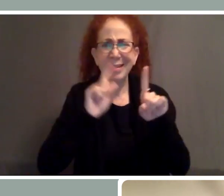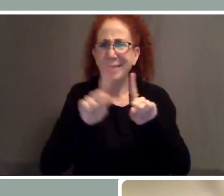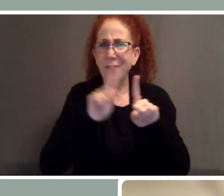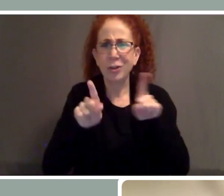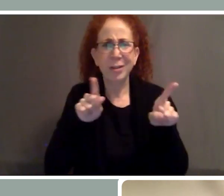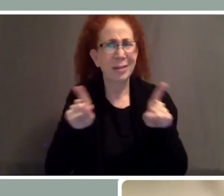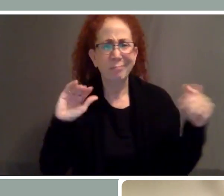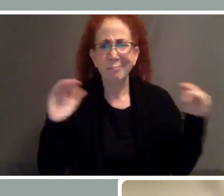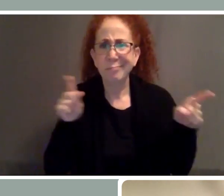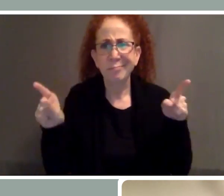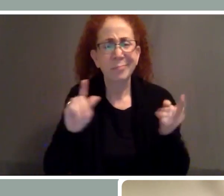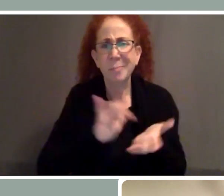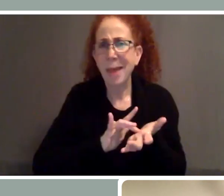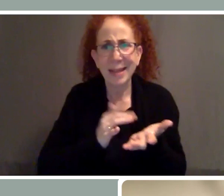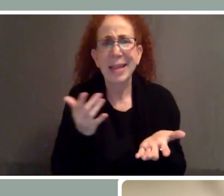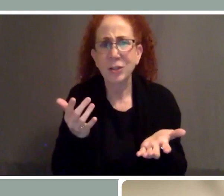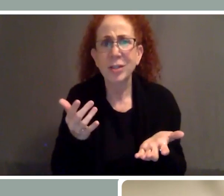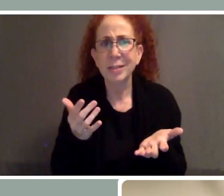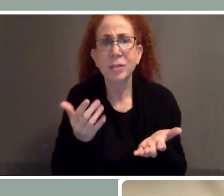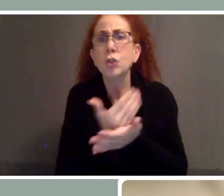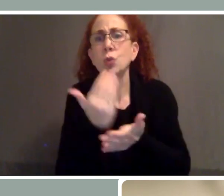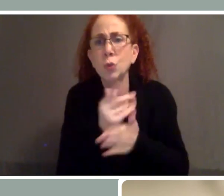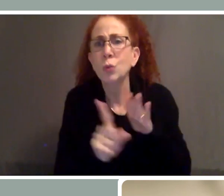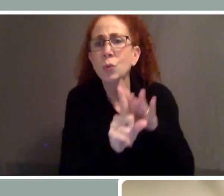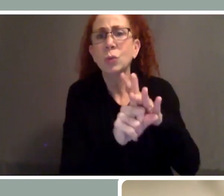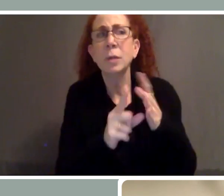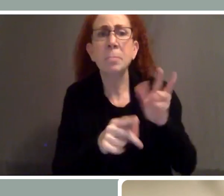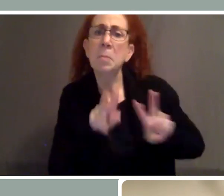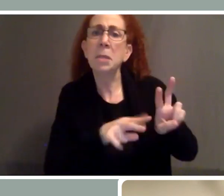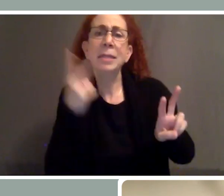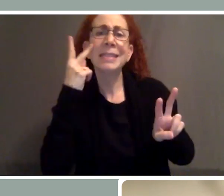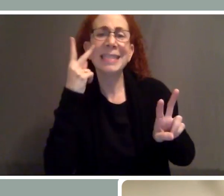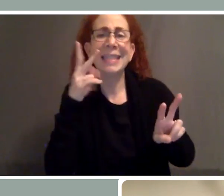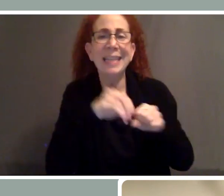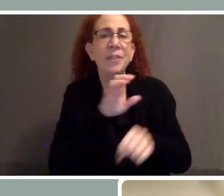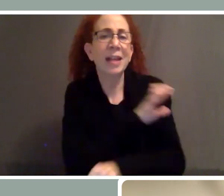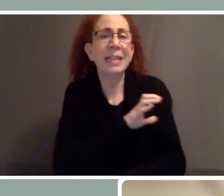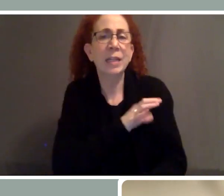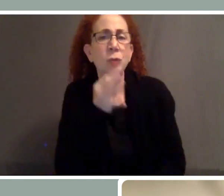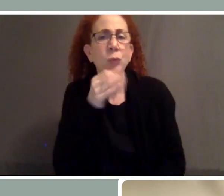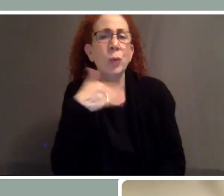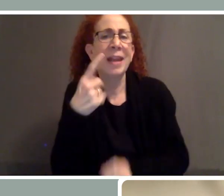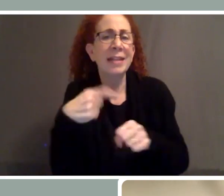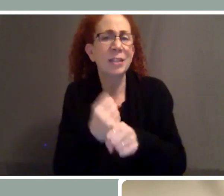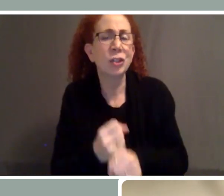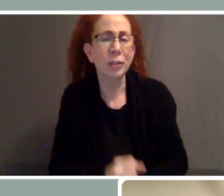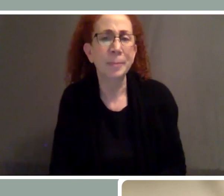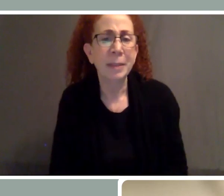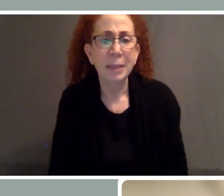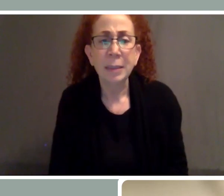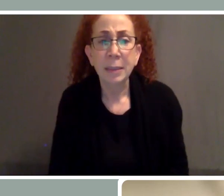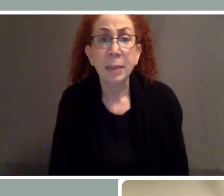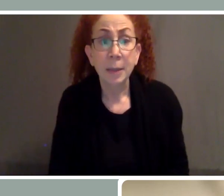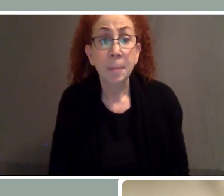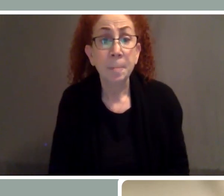these medications that are coming through, and we may start seeing them in the clinic in the next year or so.